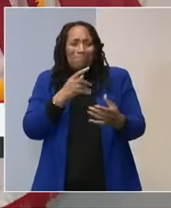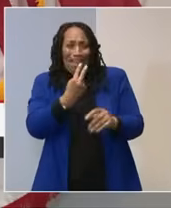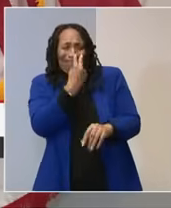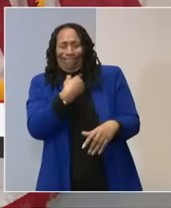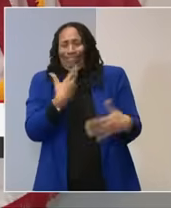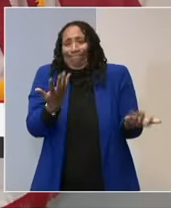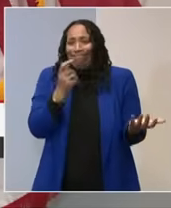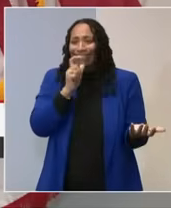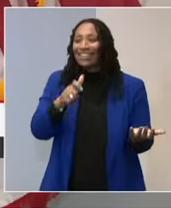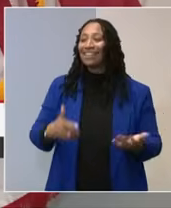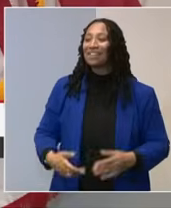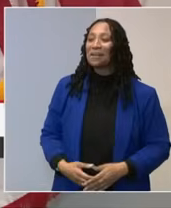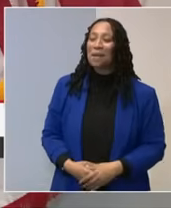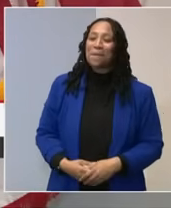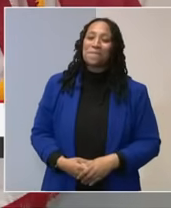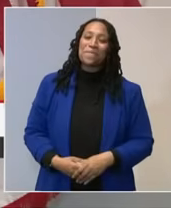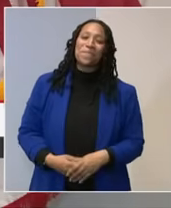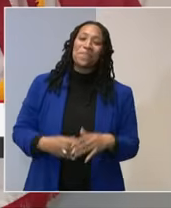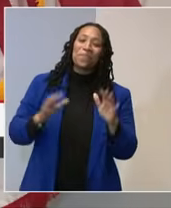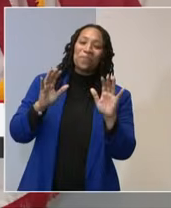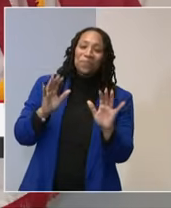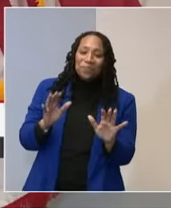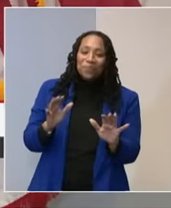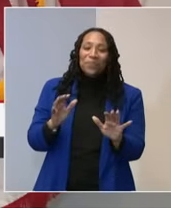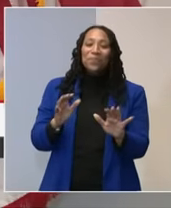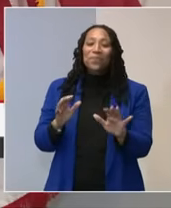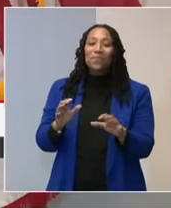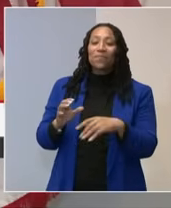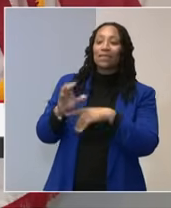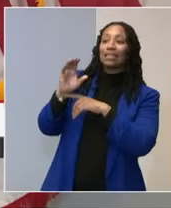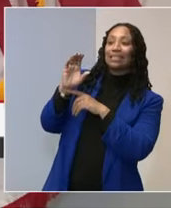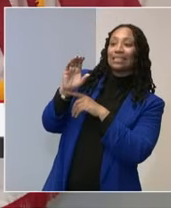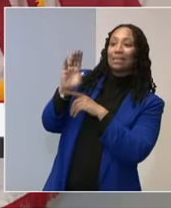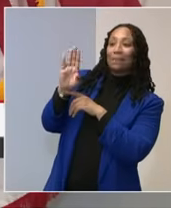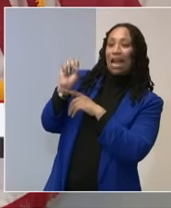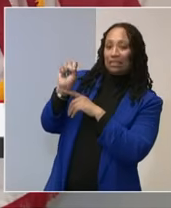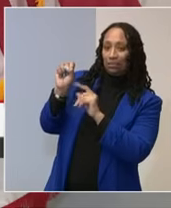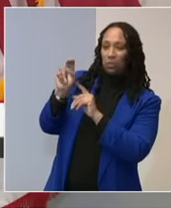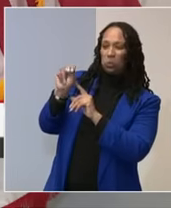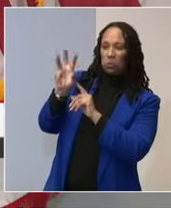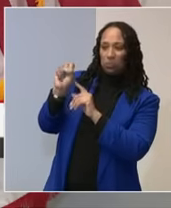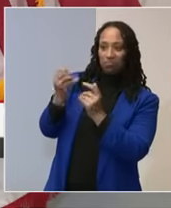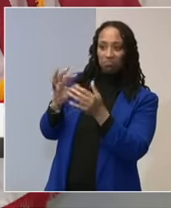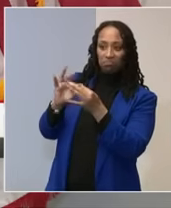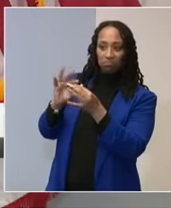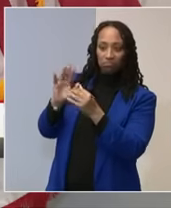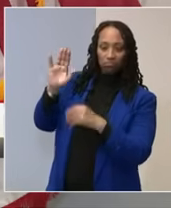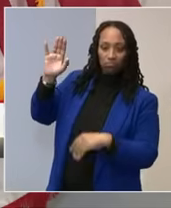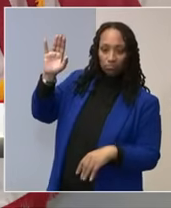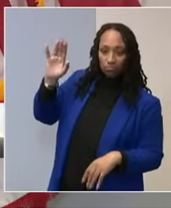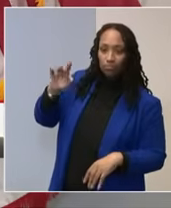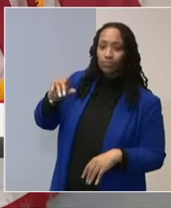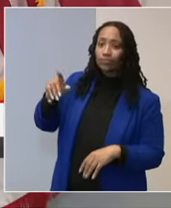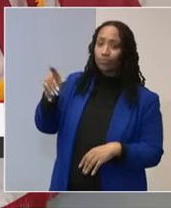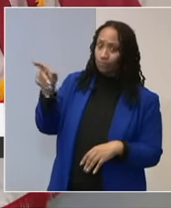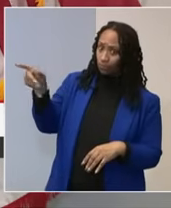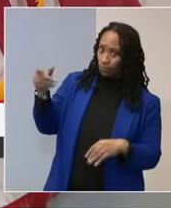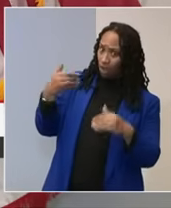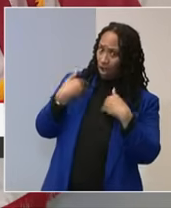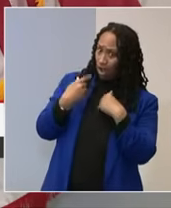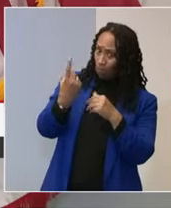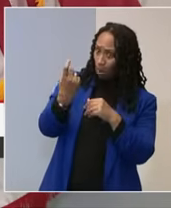Mayor Bowser, thank you for doing this. Nicole Scango with CBS News. You still have over a year to go, but what do you plan to do when you leave office in